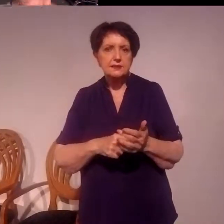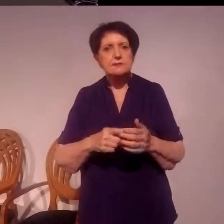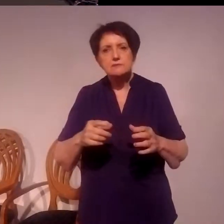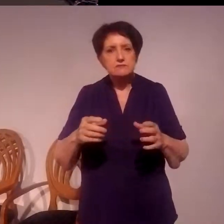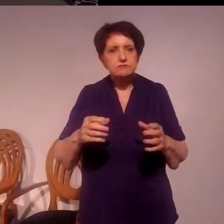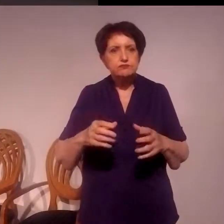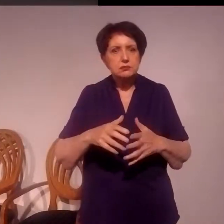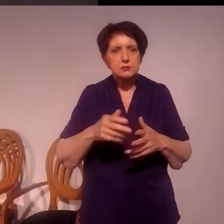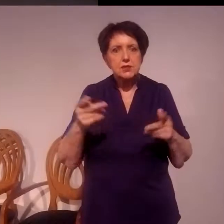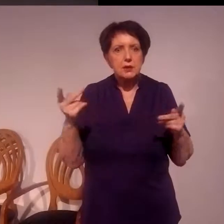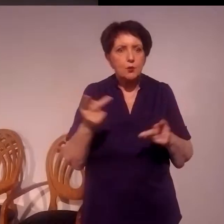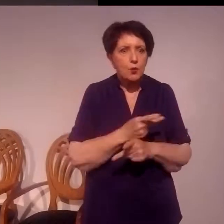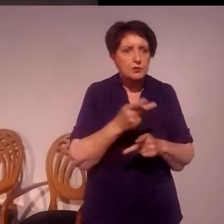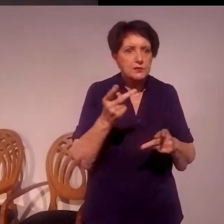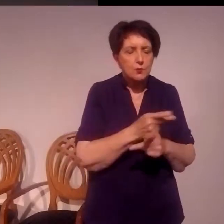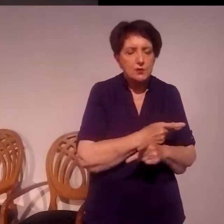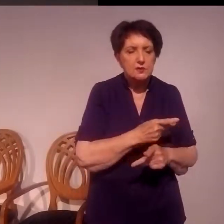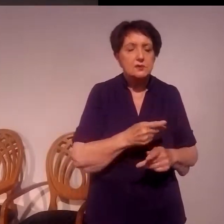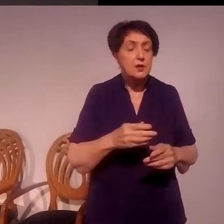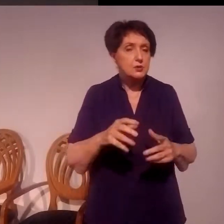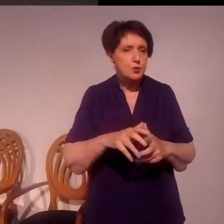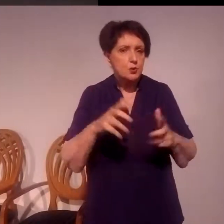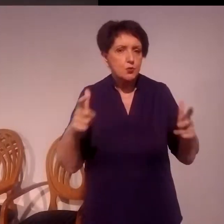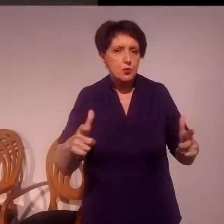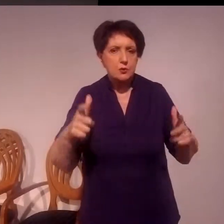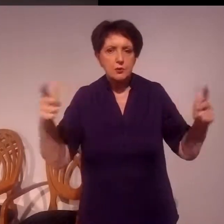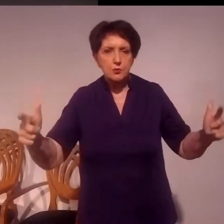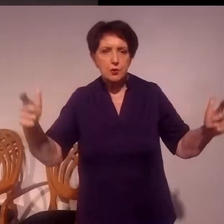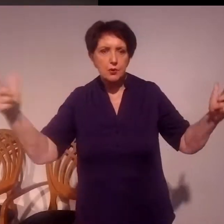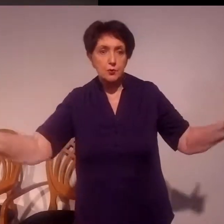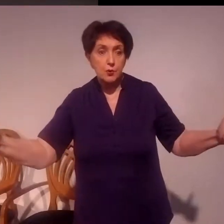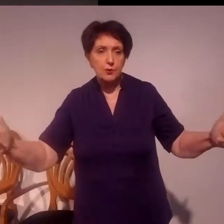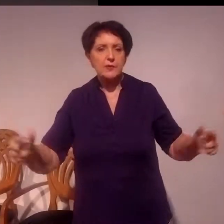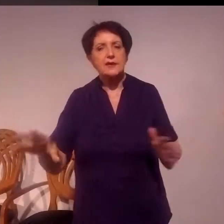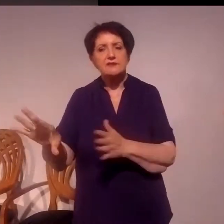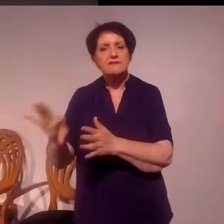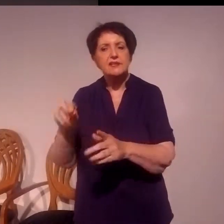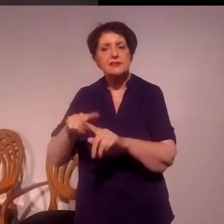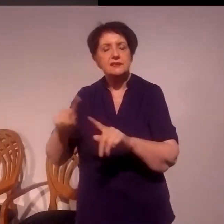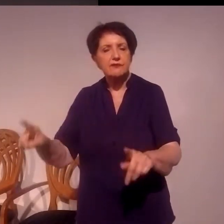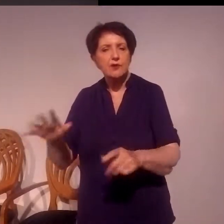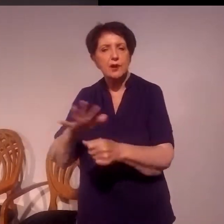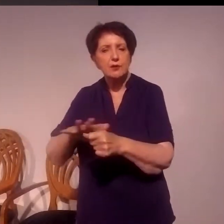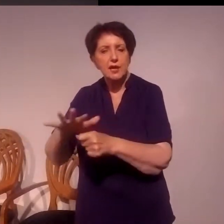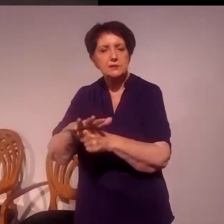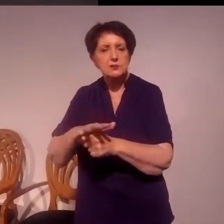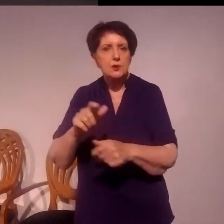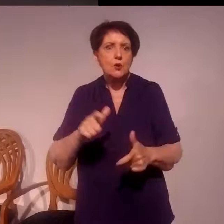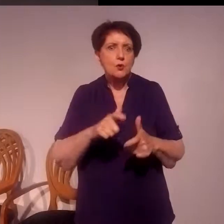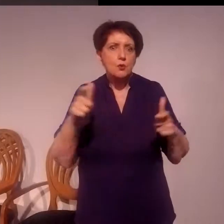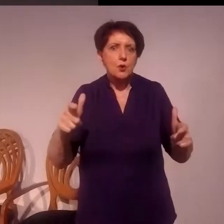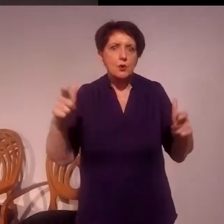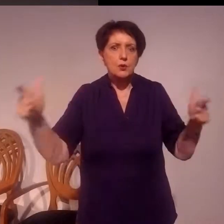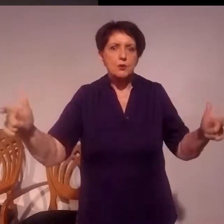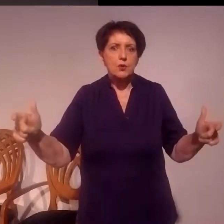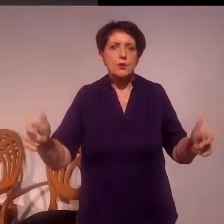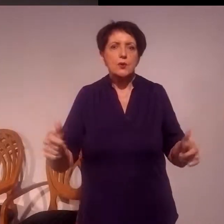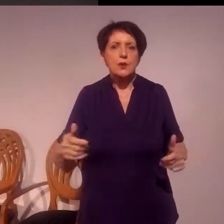group, this hayride, just grew and grew. They had to go to another location, and it grew and it grew. And she brought